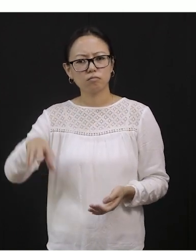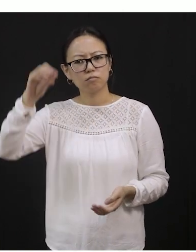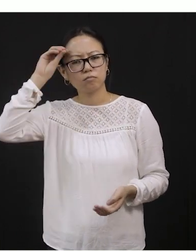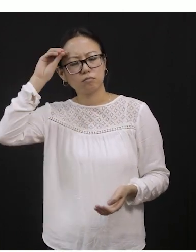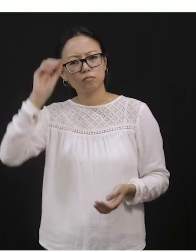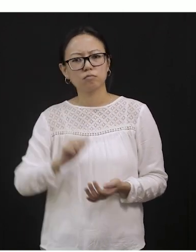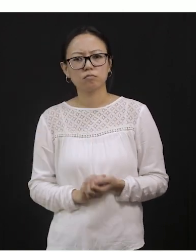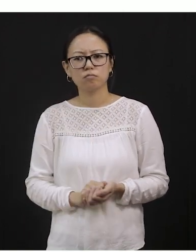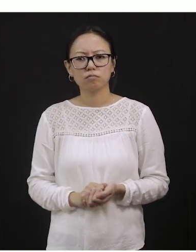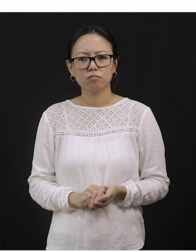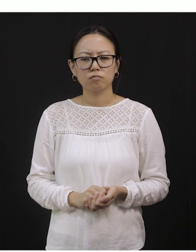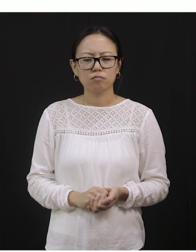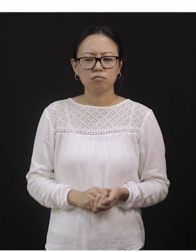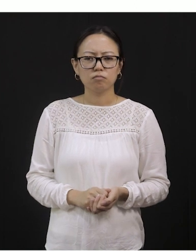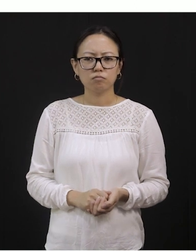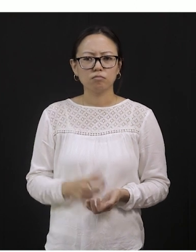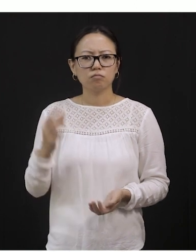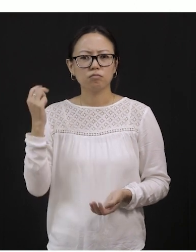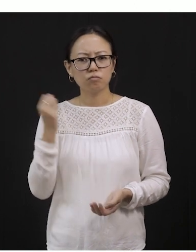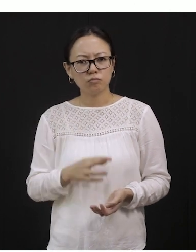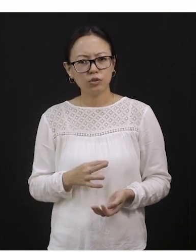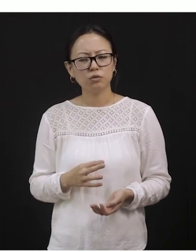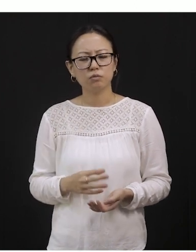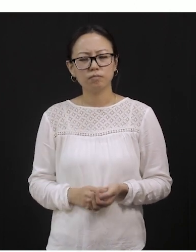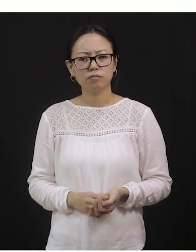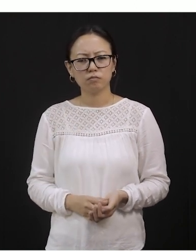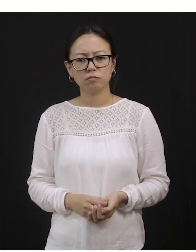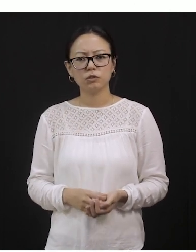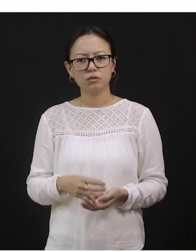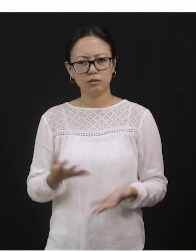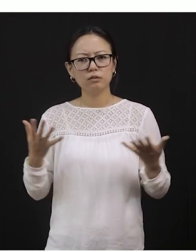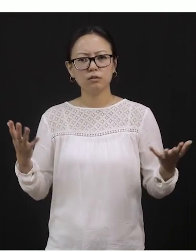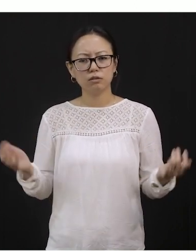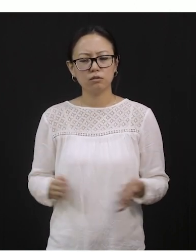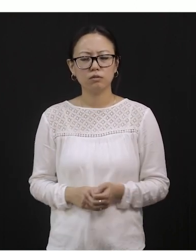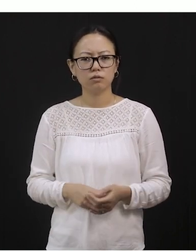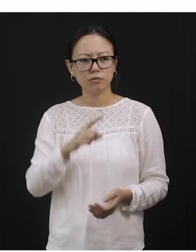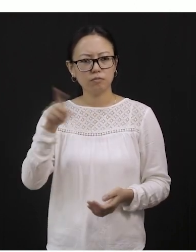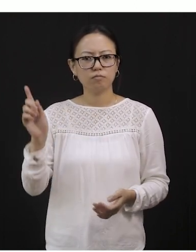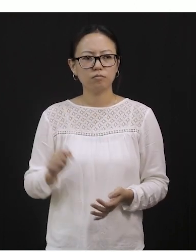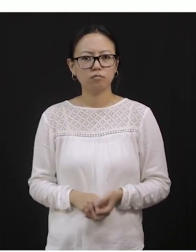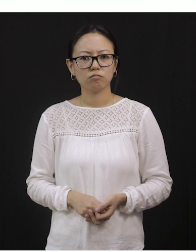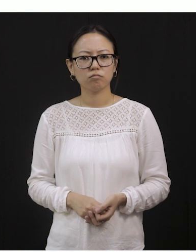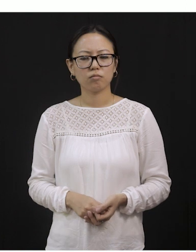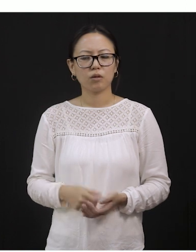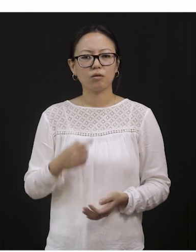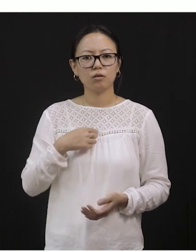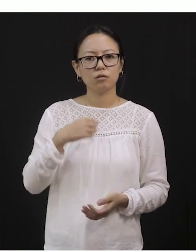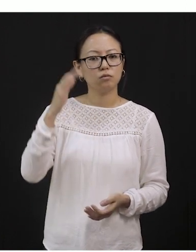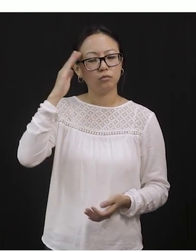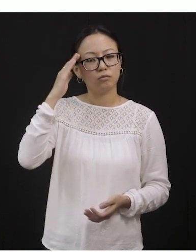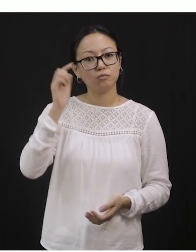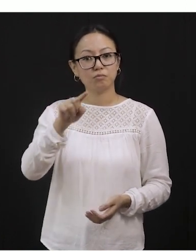Pim. You must all be, surprised, but I do watch Chota Pim. Okay, all right. So